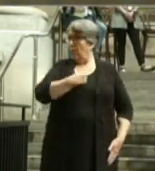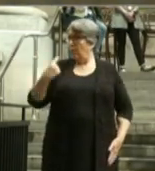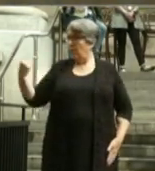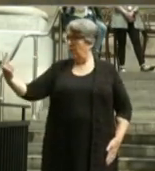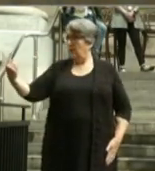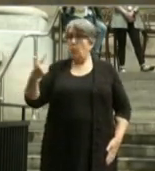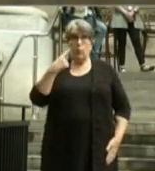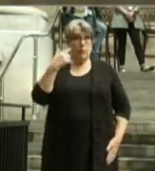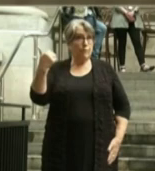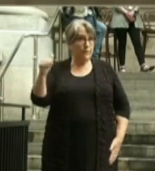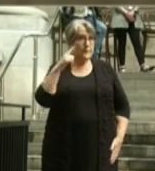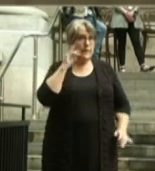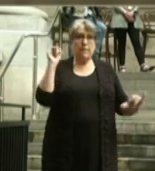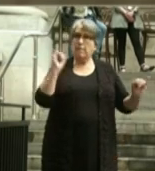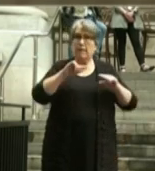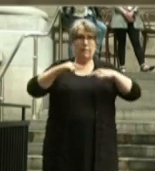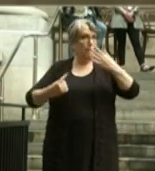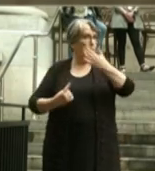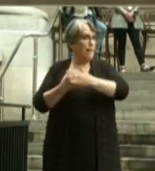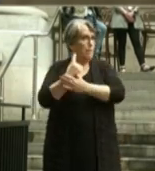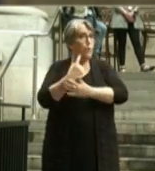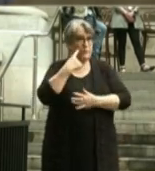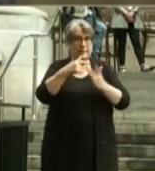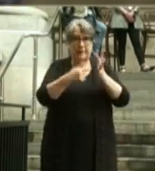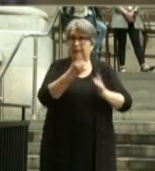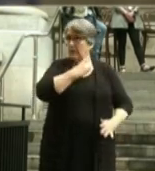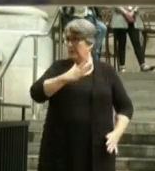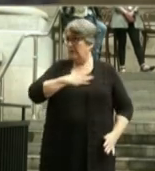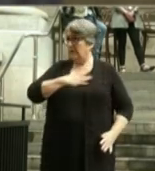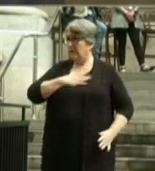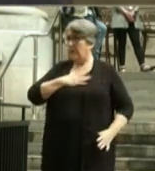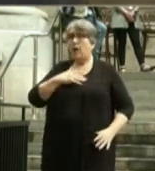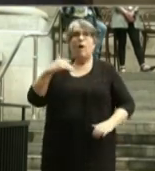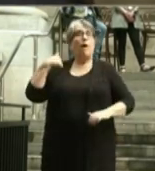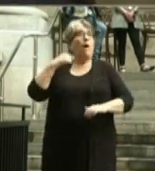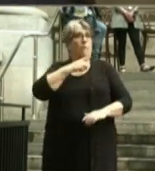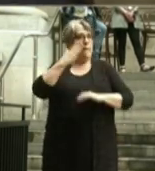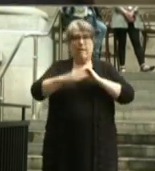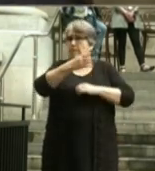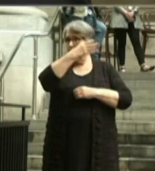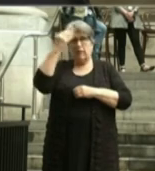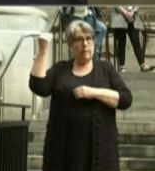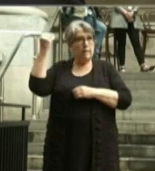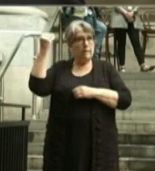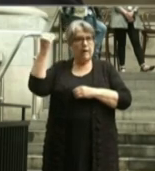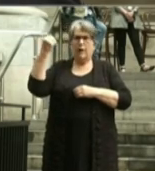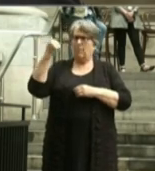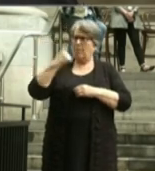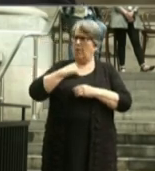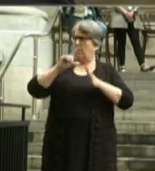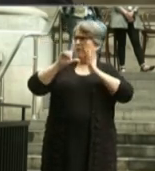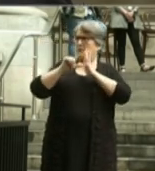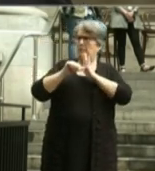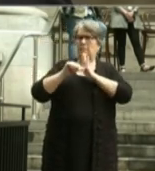point, have witnessed this tragedy firsthand. I will never forget the time